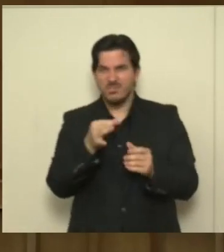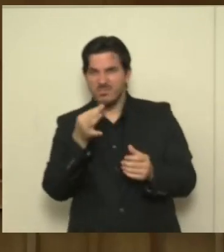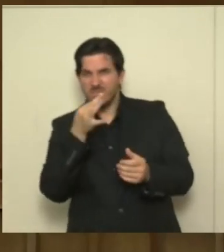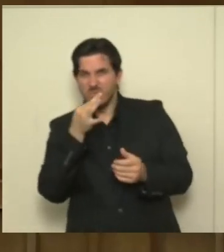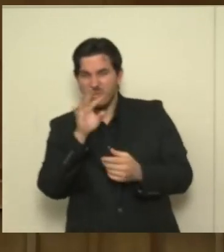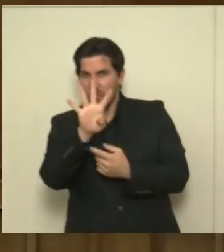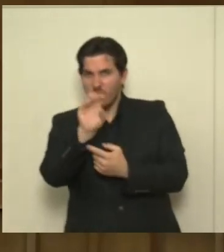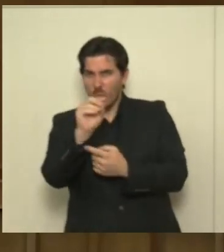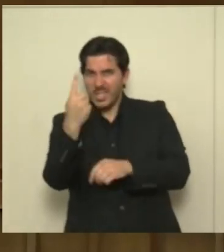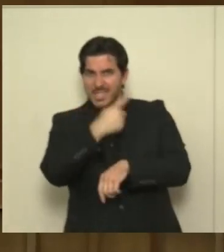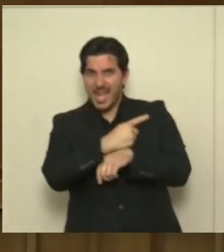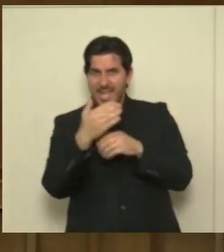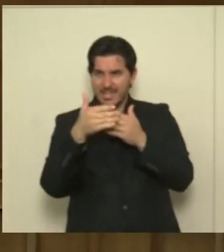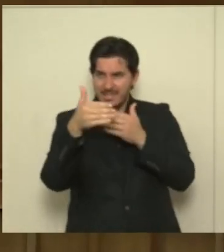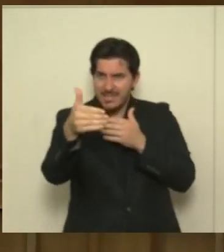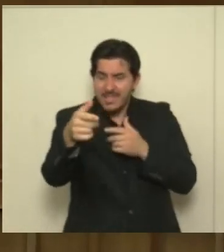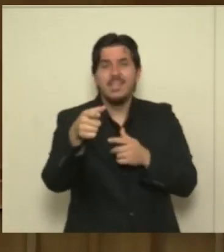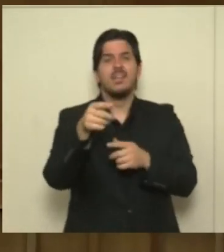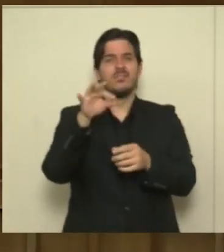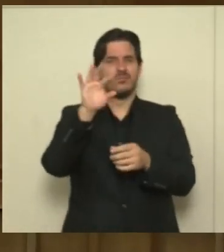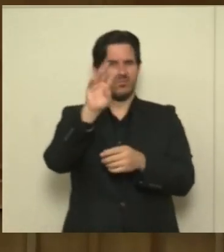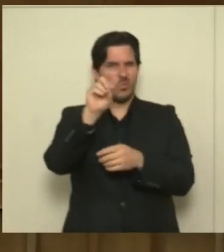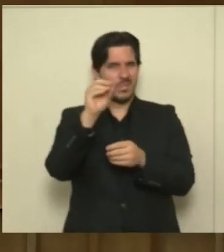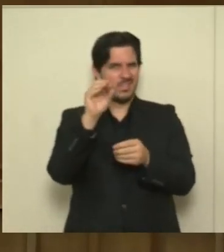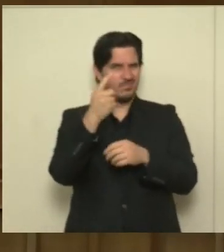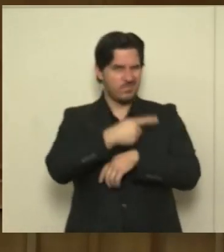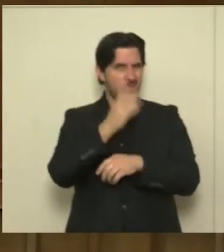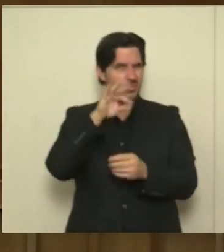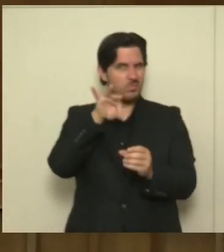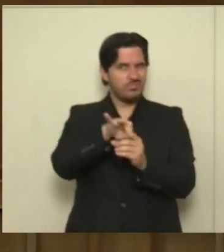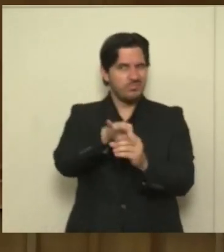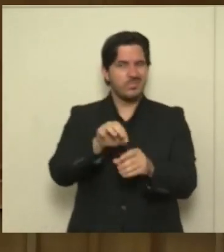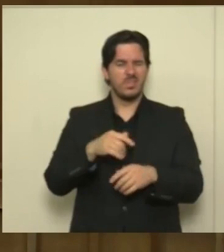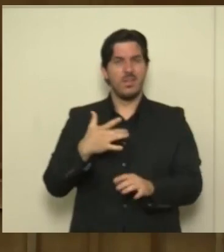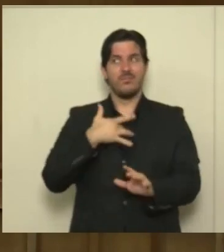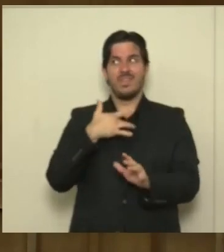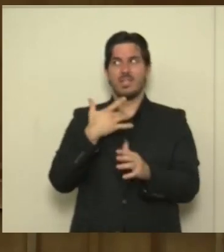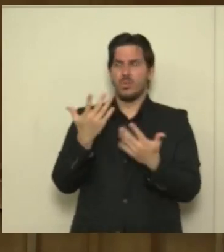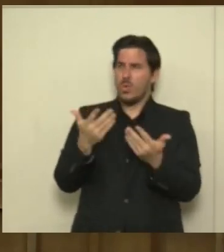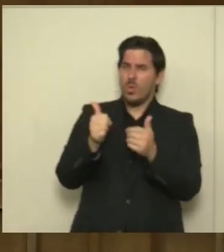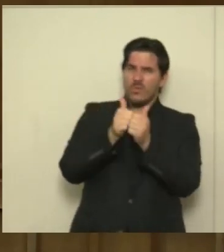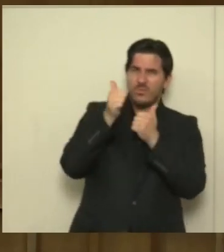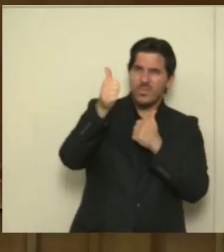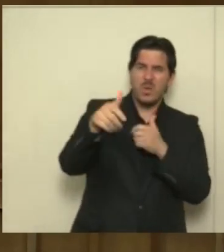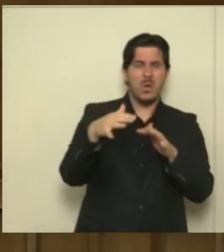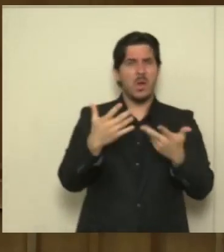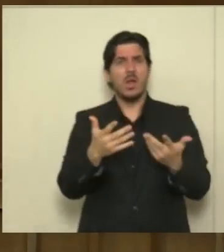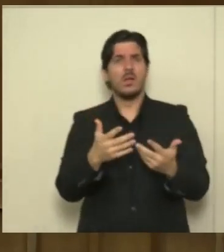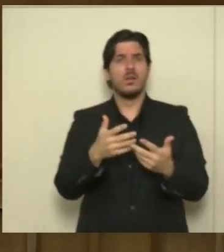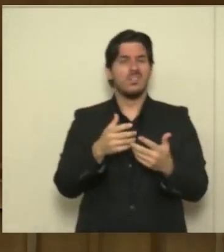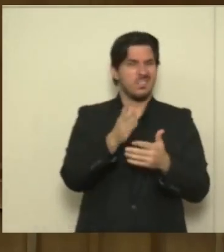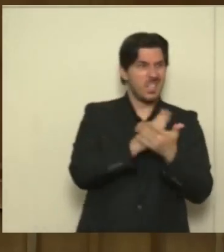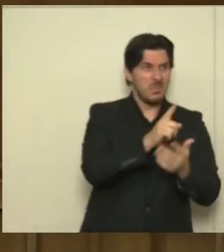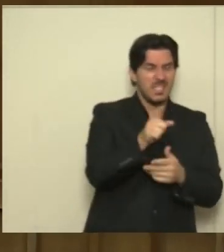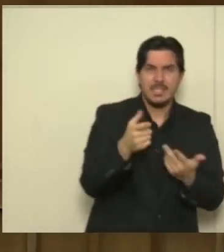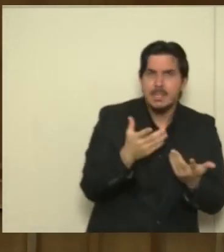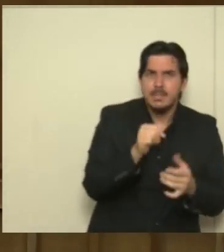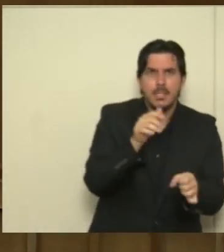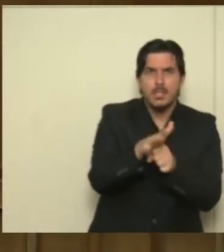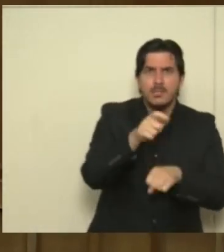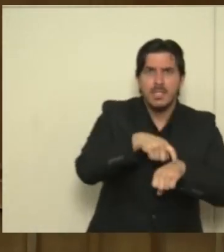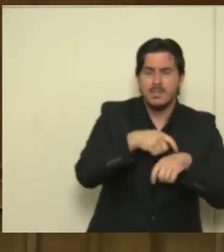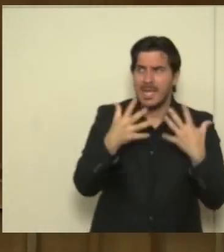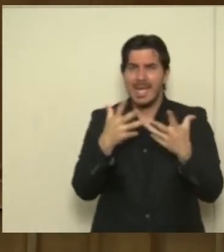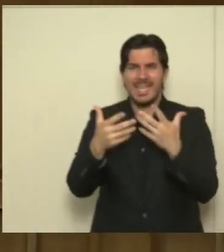away, which sometimes feels like too much time and most of the time feels like not enough time.